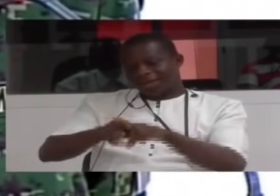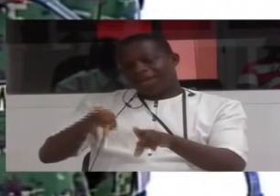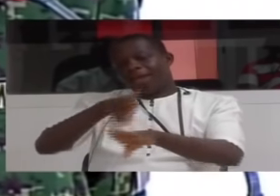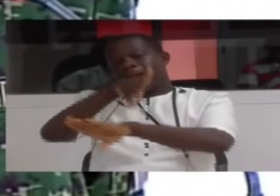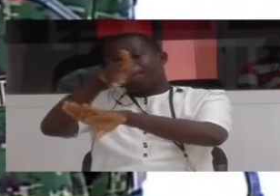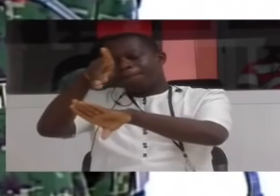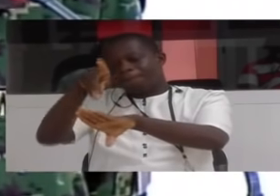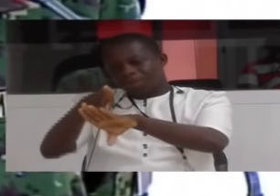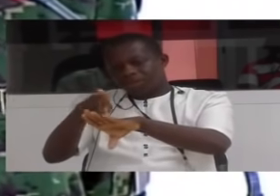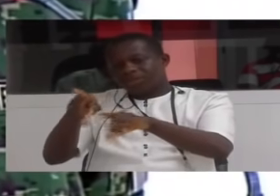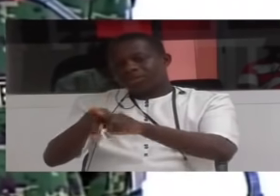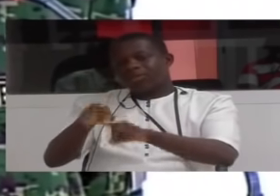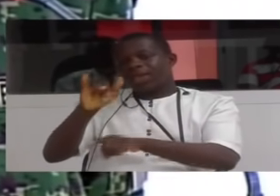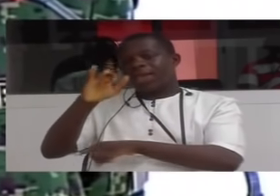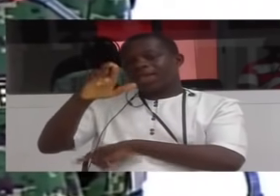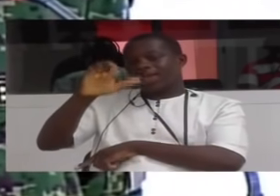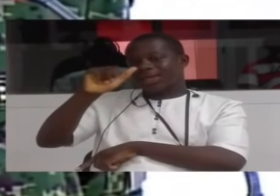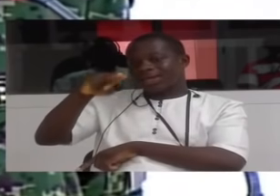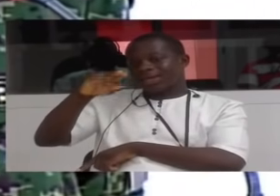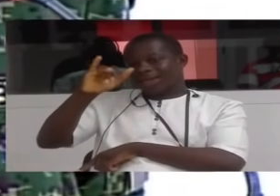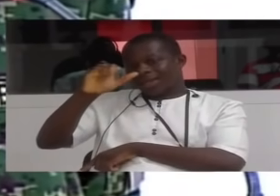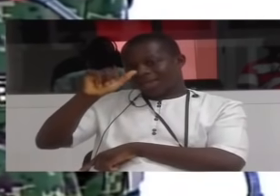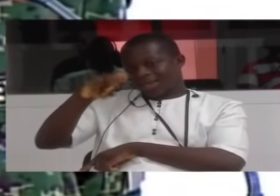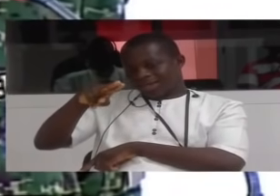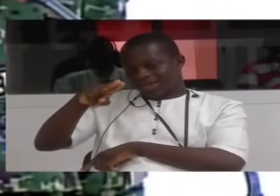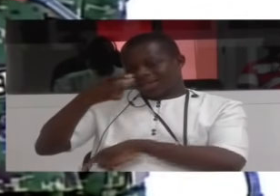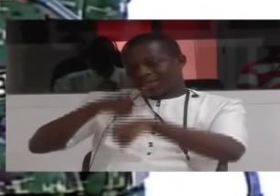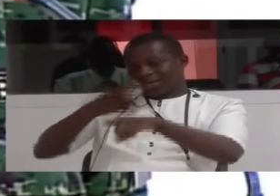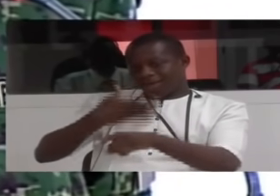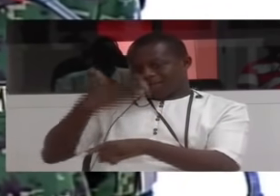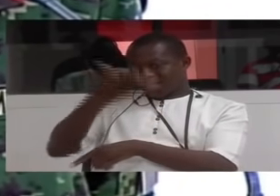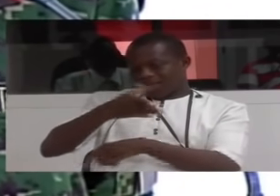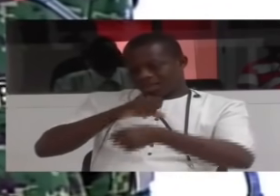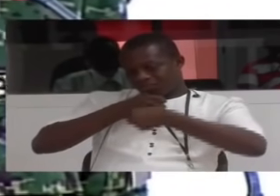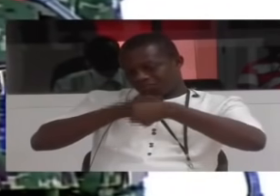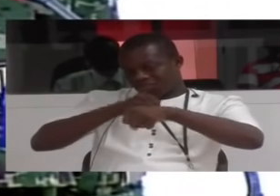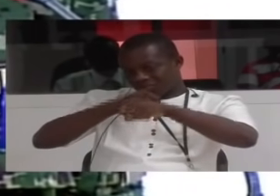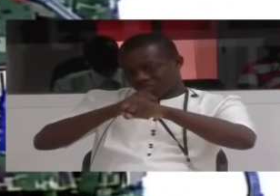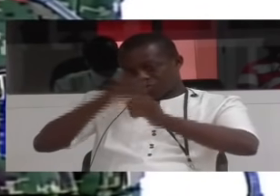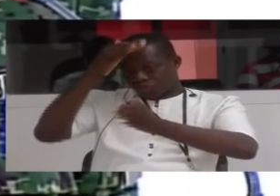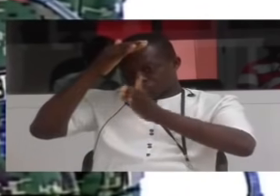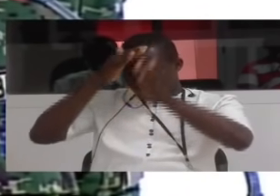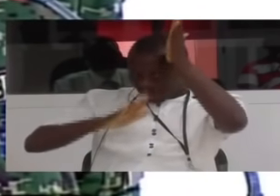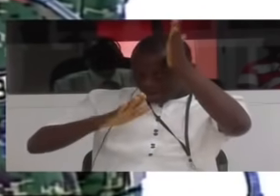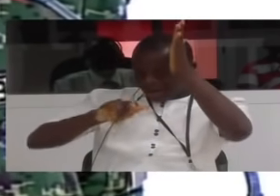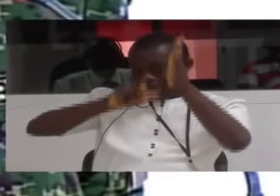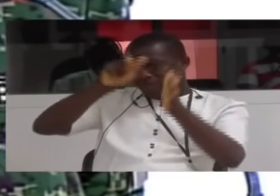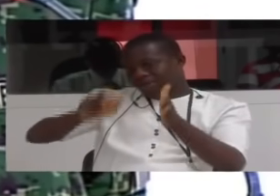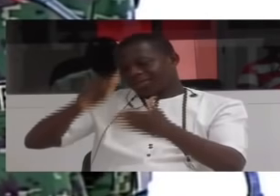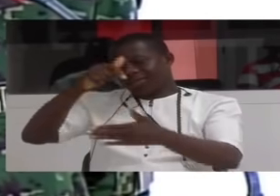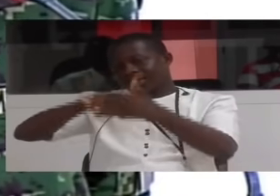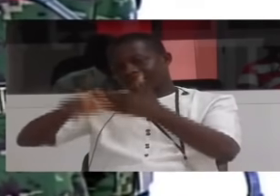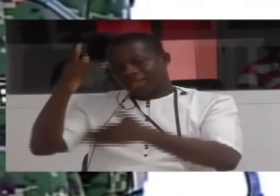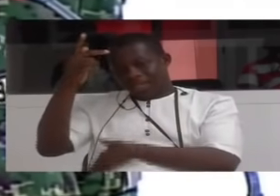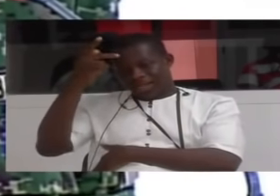xamne Iranian vi bañ fi nekké fañ doon traîné soldat yu nekk kanillaay wa xagn si kana mun na am